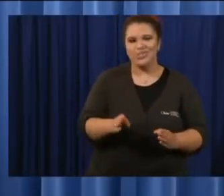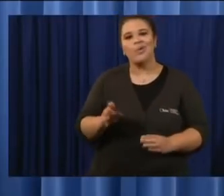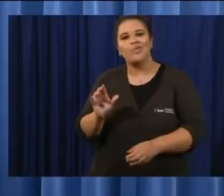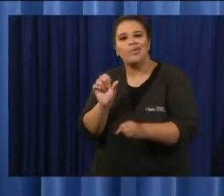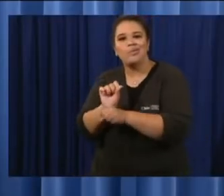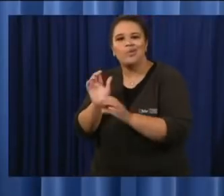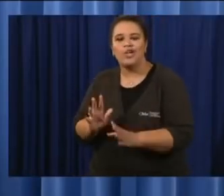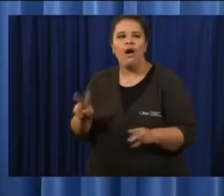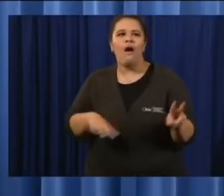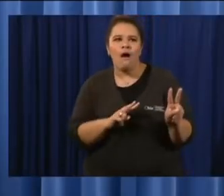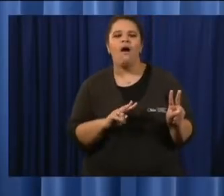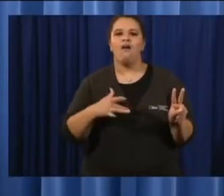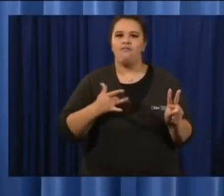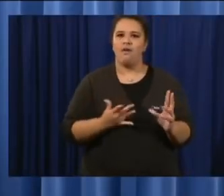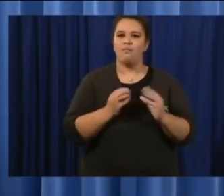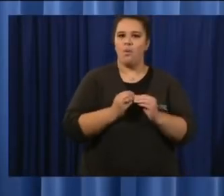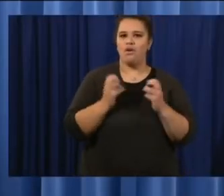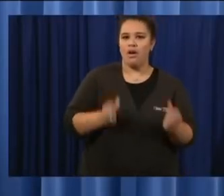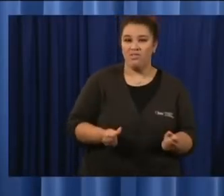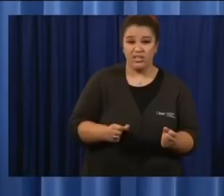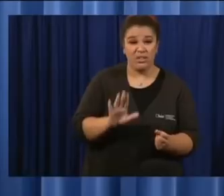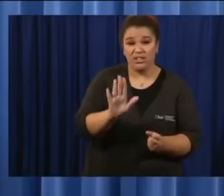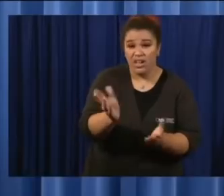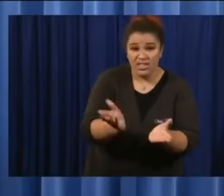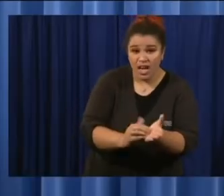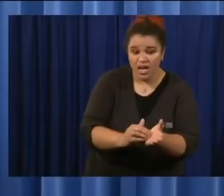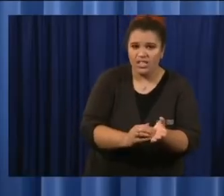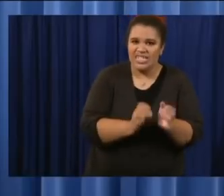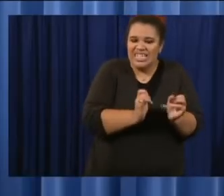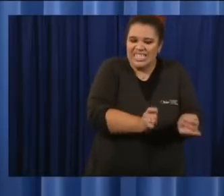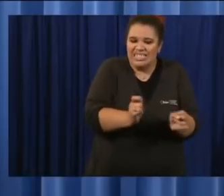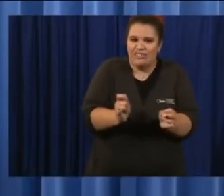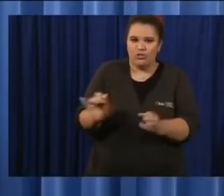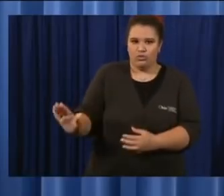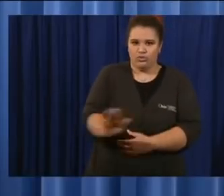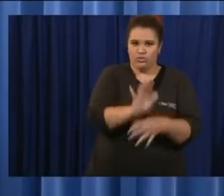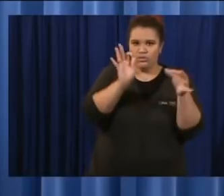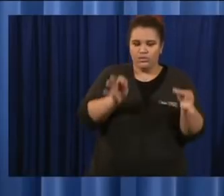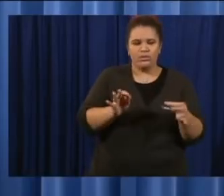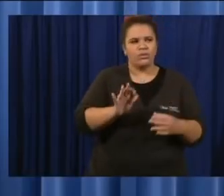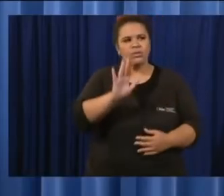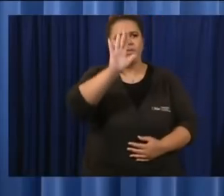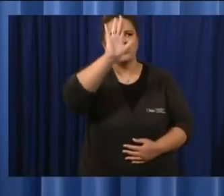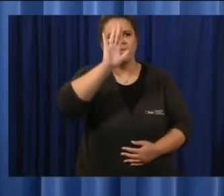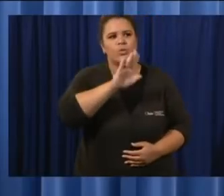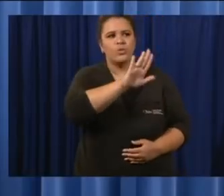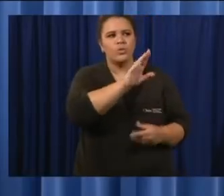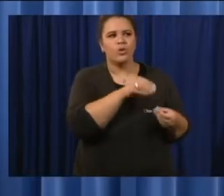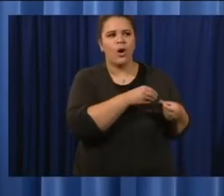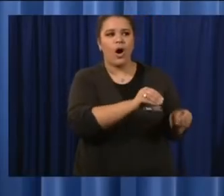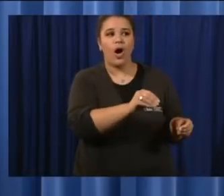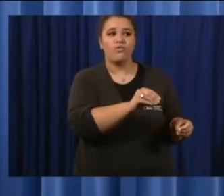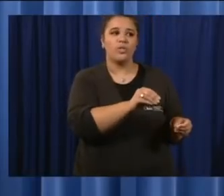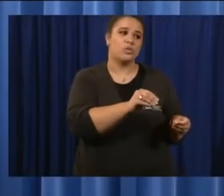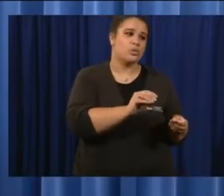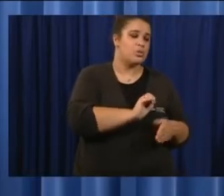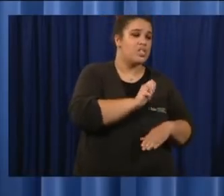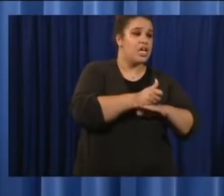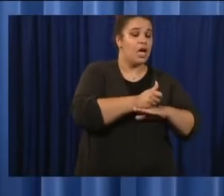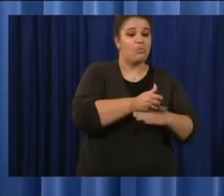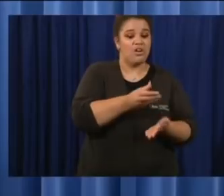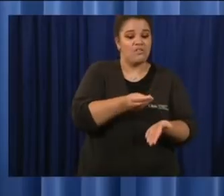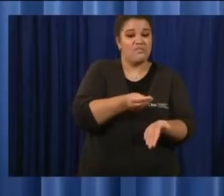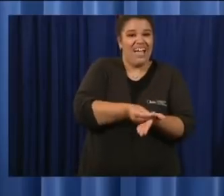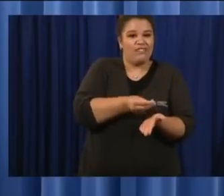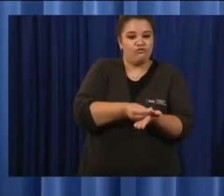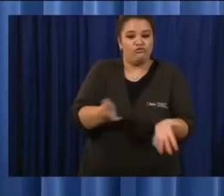an individual decision that individual has to make. Would your office consider any financial motivator, somewhat like what the government